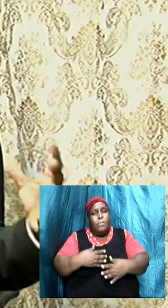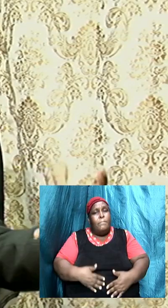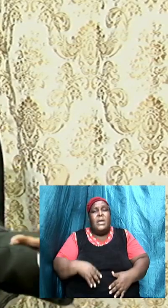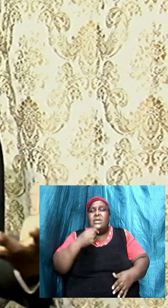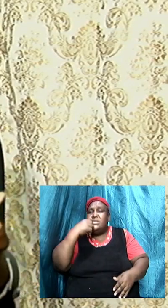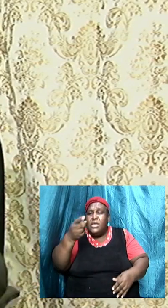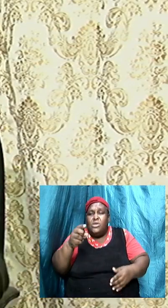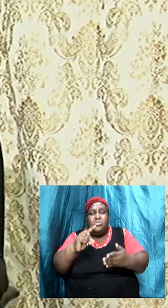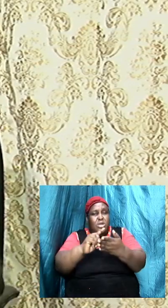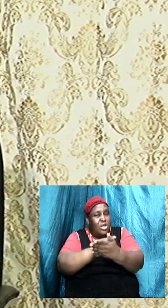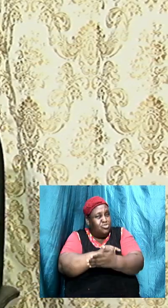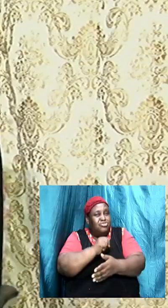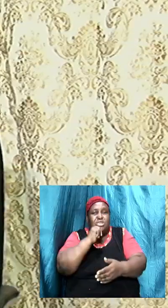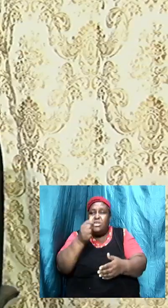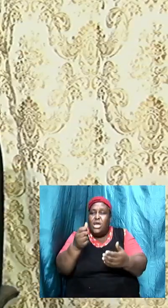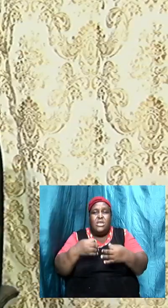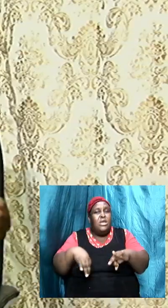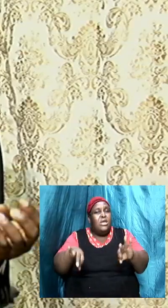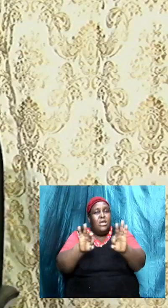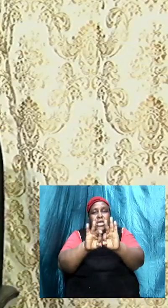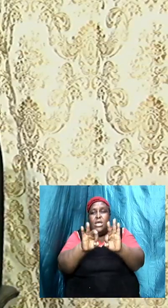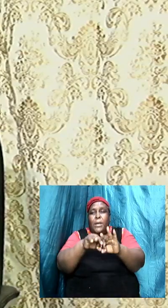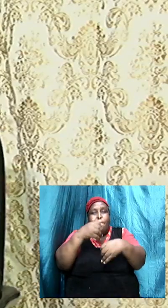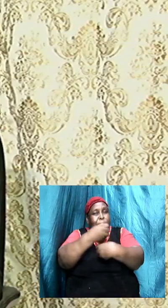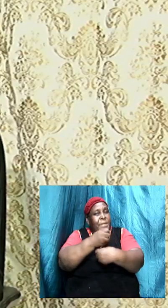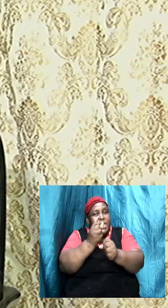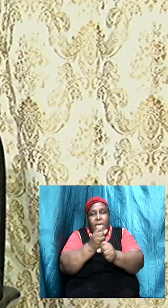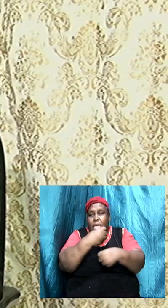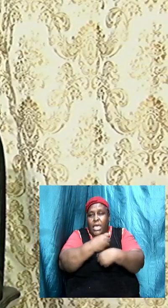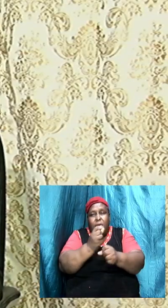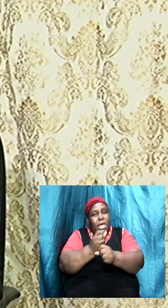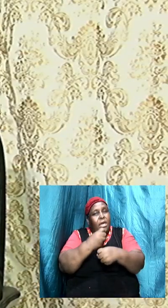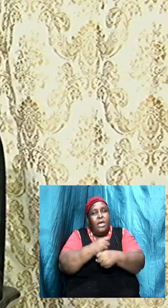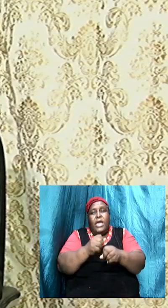Doctrine forms a part of our belief system.